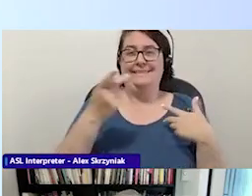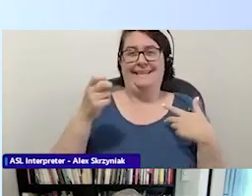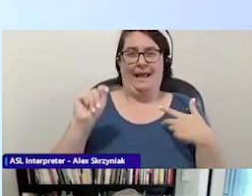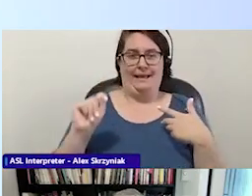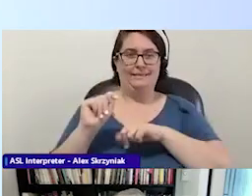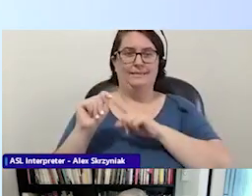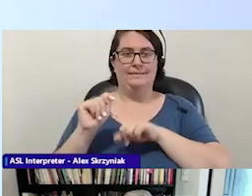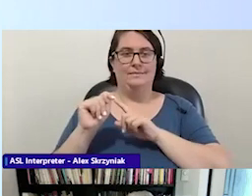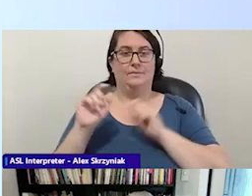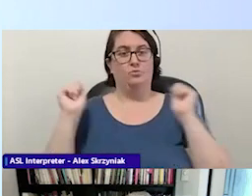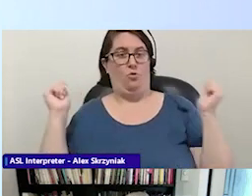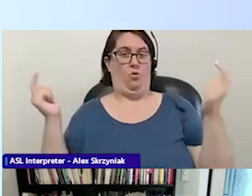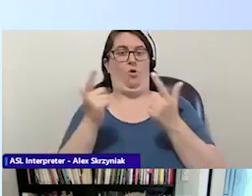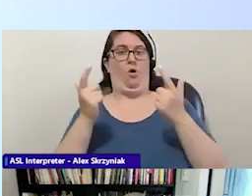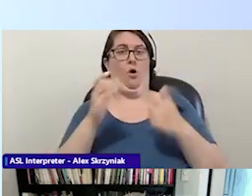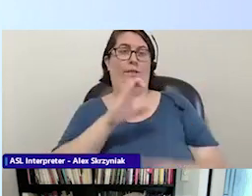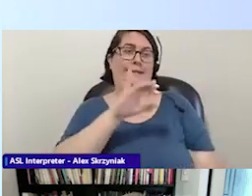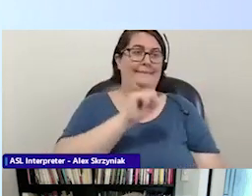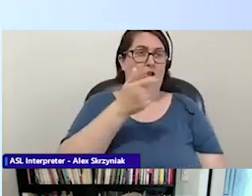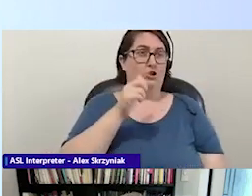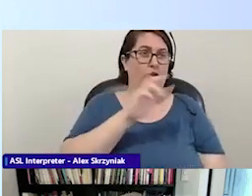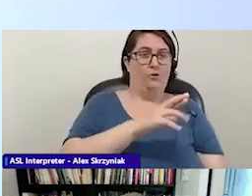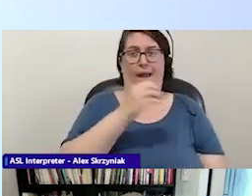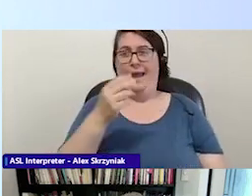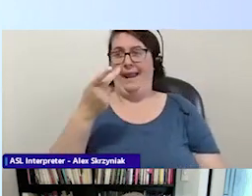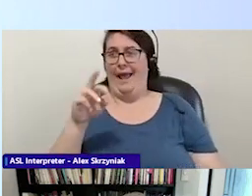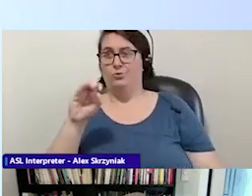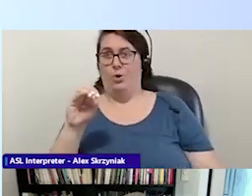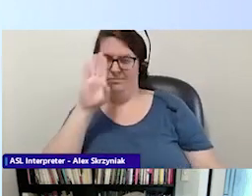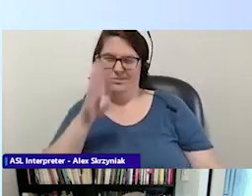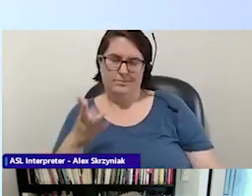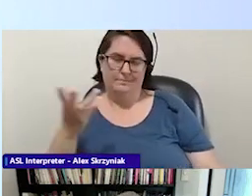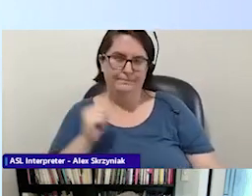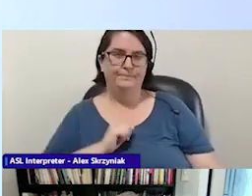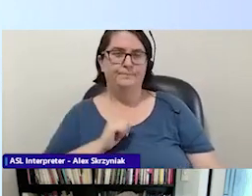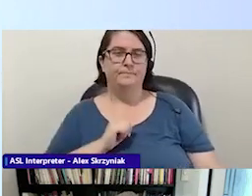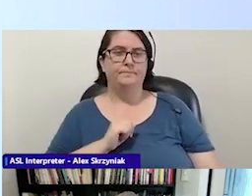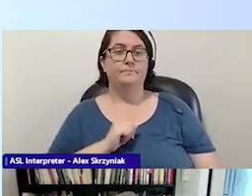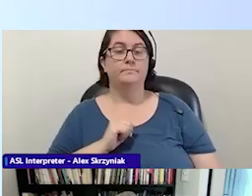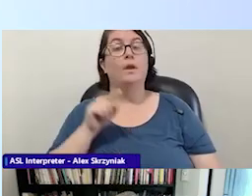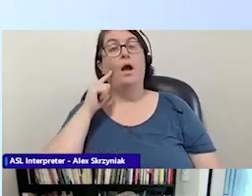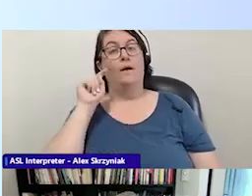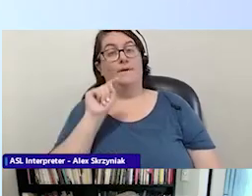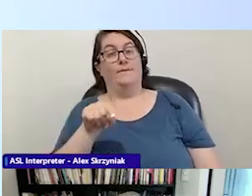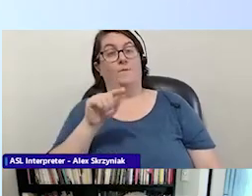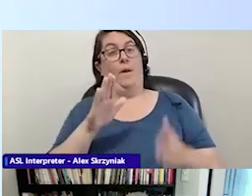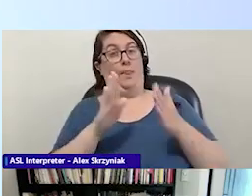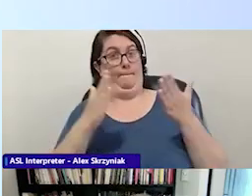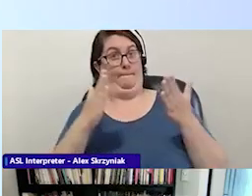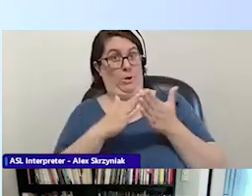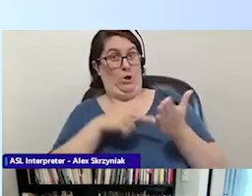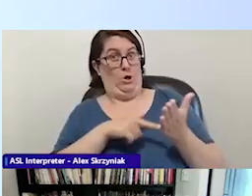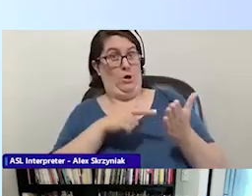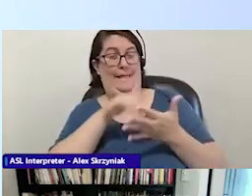all persons are cisgender and heterosexual. In the text of the book that was the